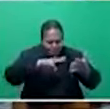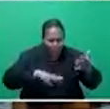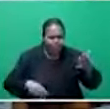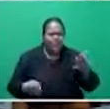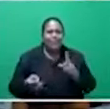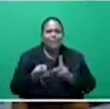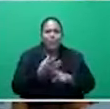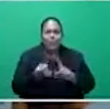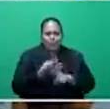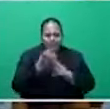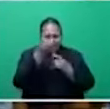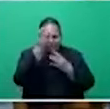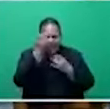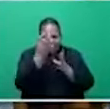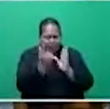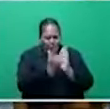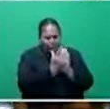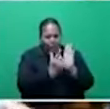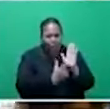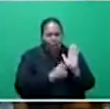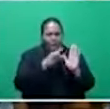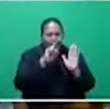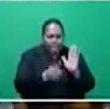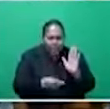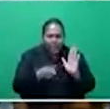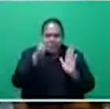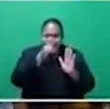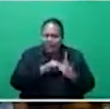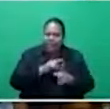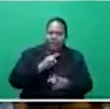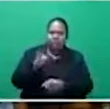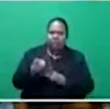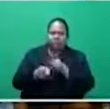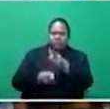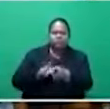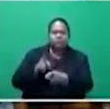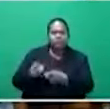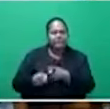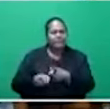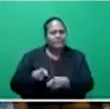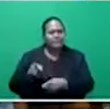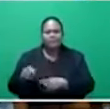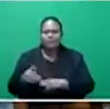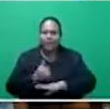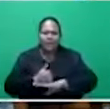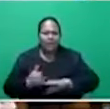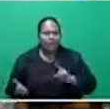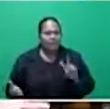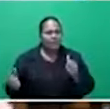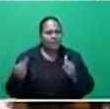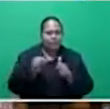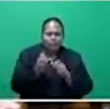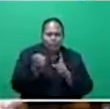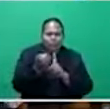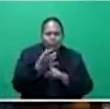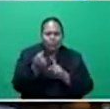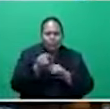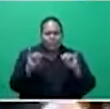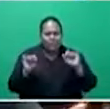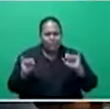national legislation, but have the goal to poke holes in government's approach to critical issues of national well-being, when the answers to their questions